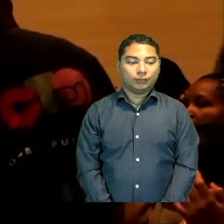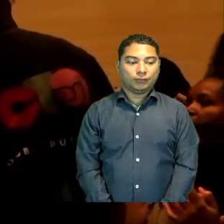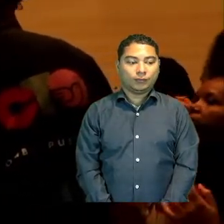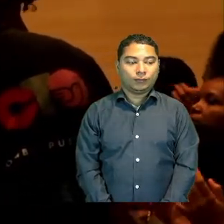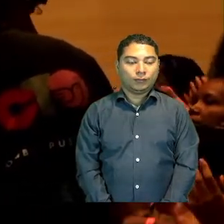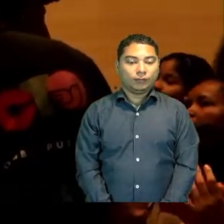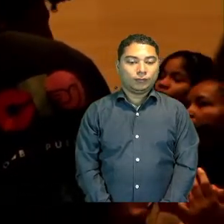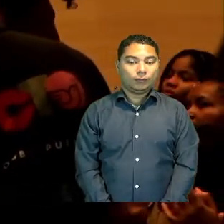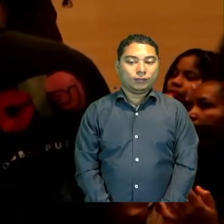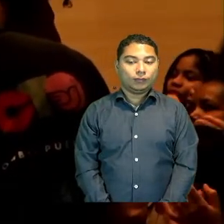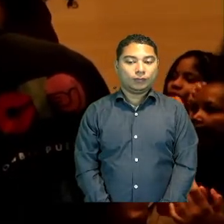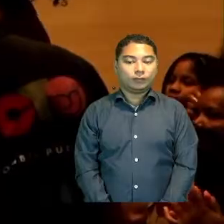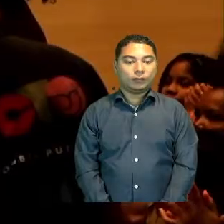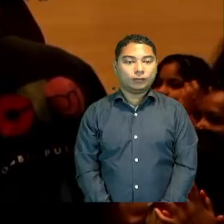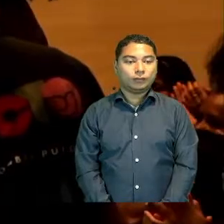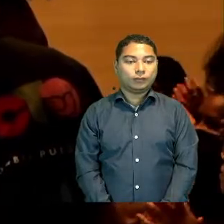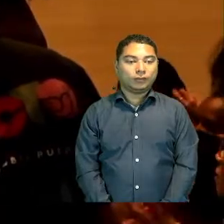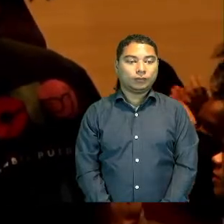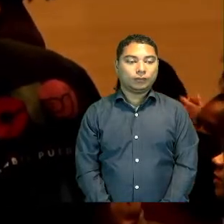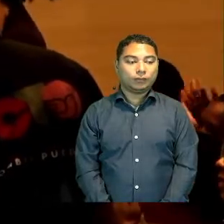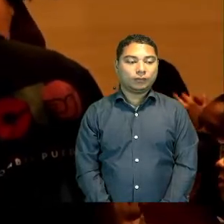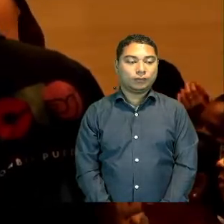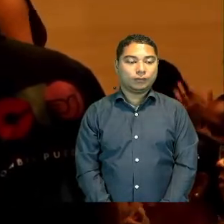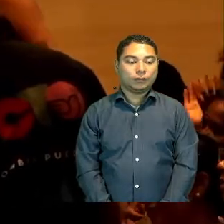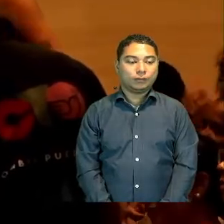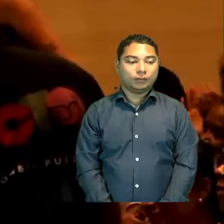pero sí son efectivas.